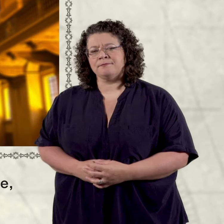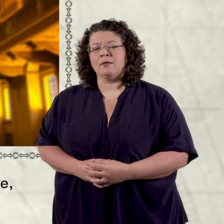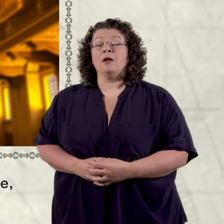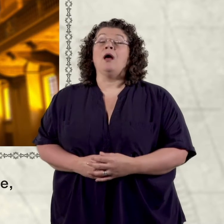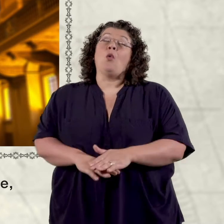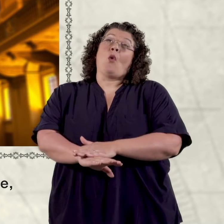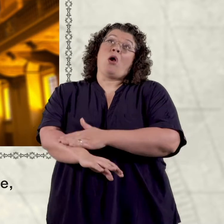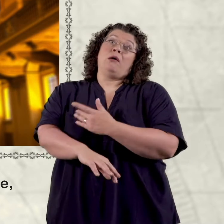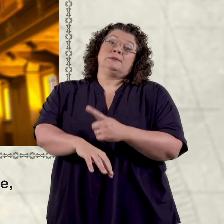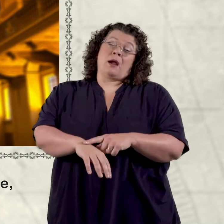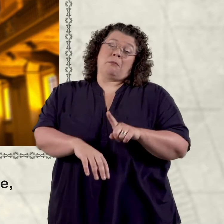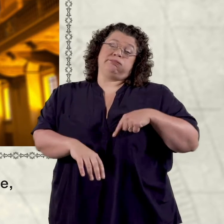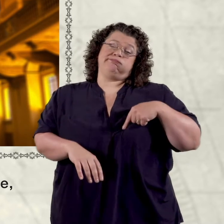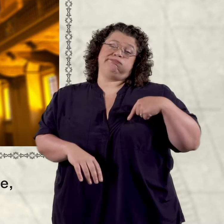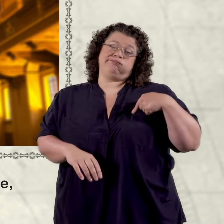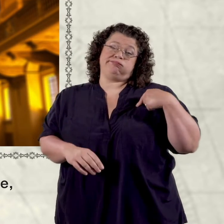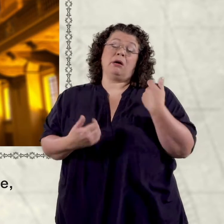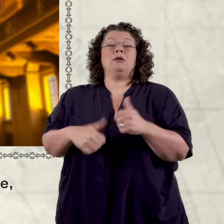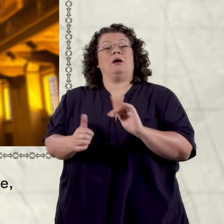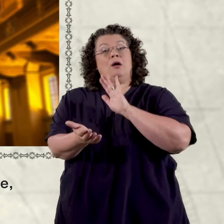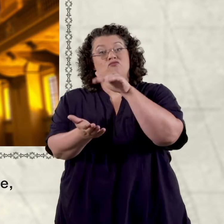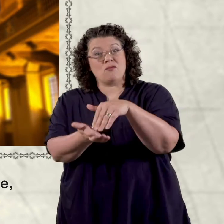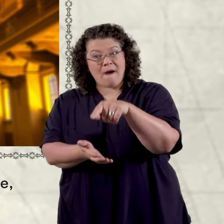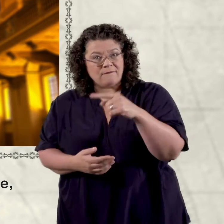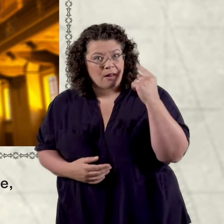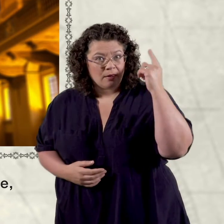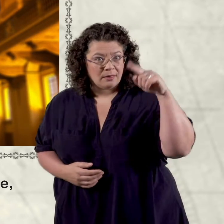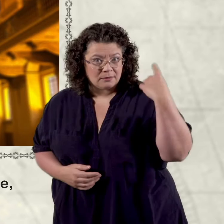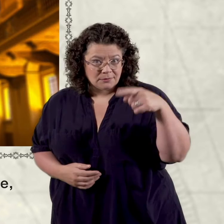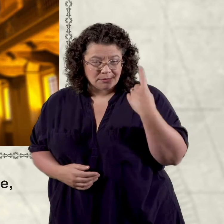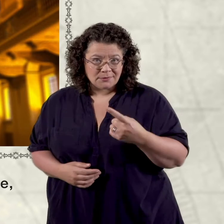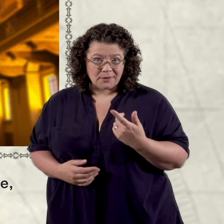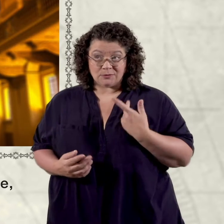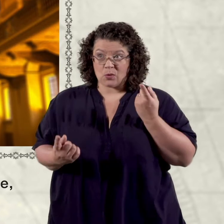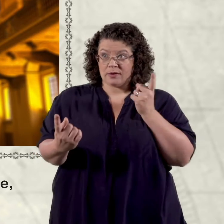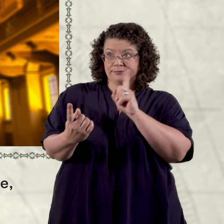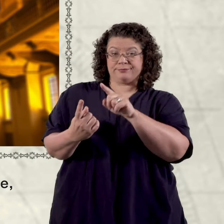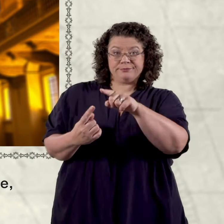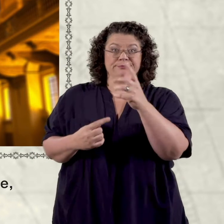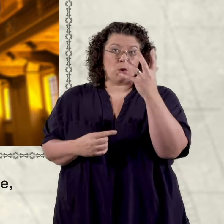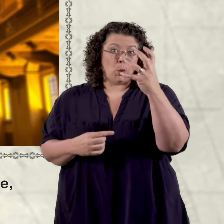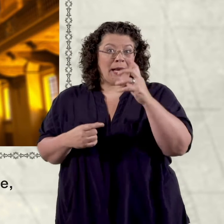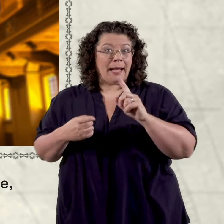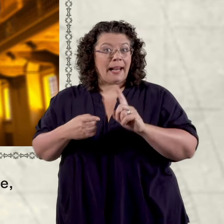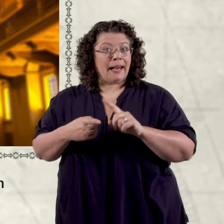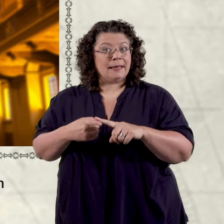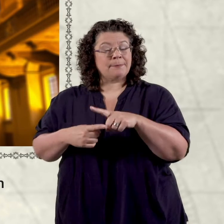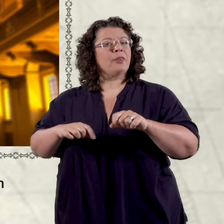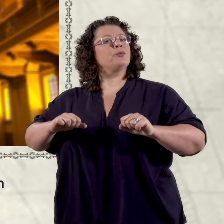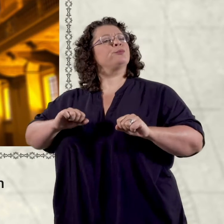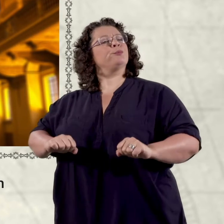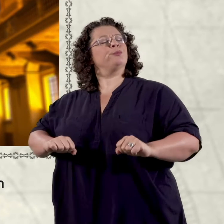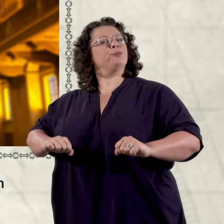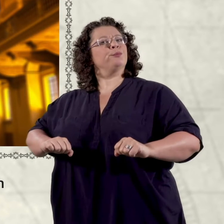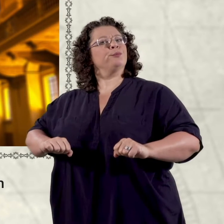Eventually, and after a long time, I reached the city of London. And there she